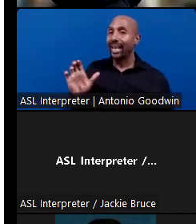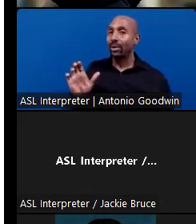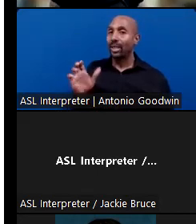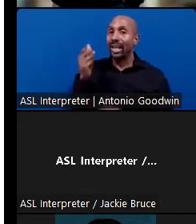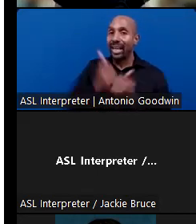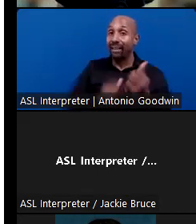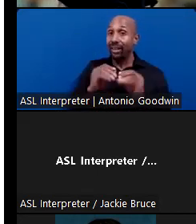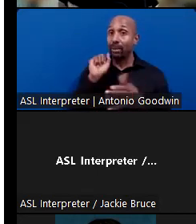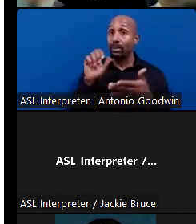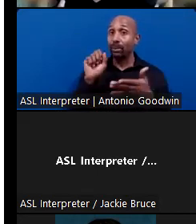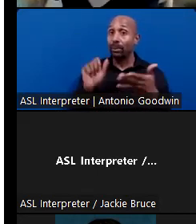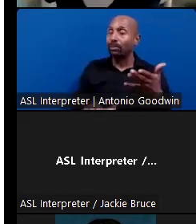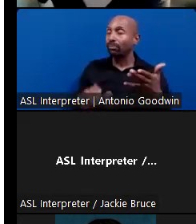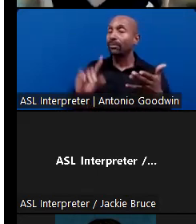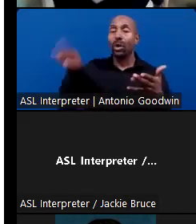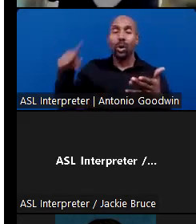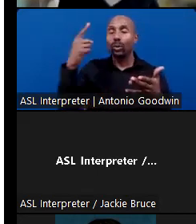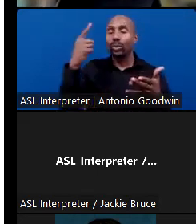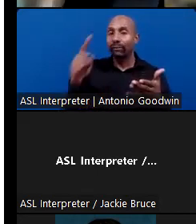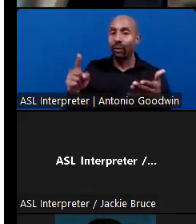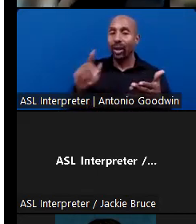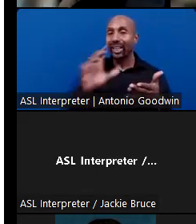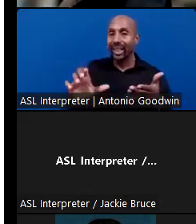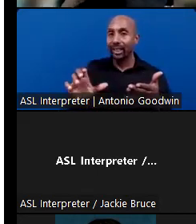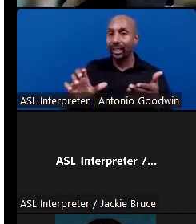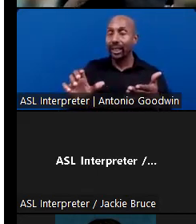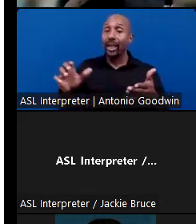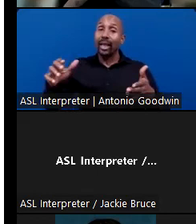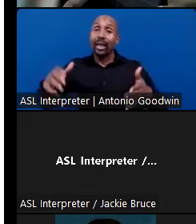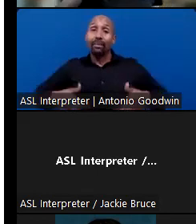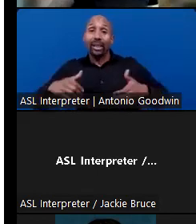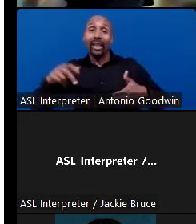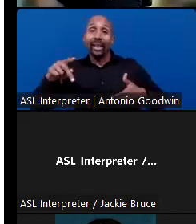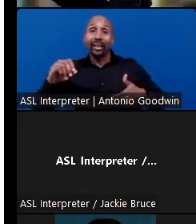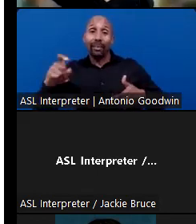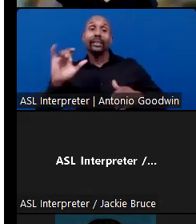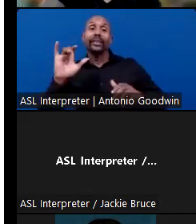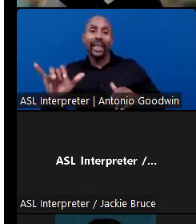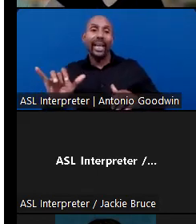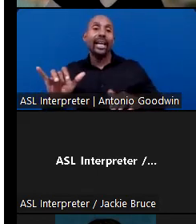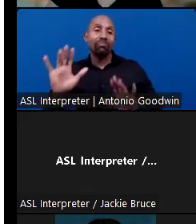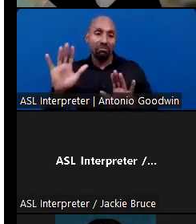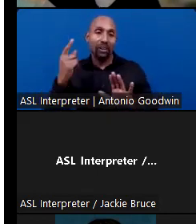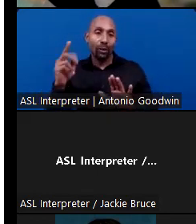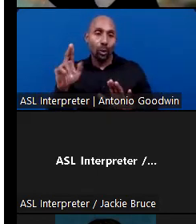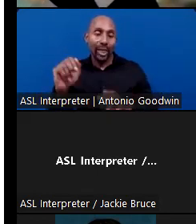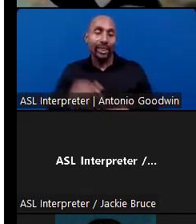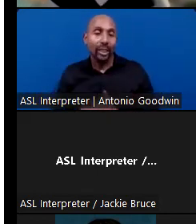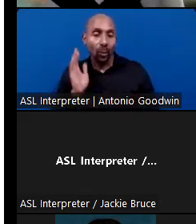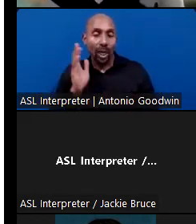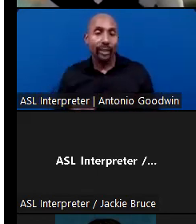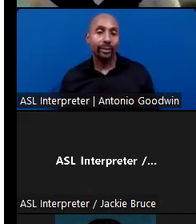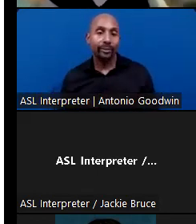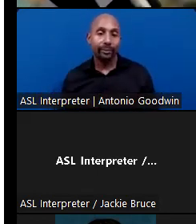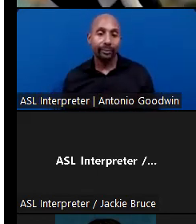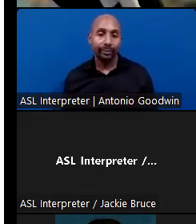King County, except when I monkeypox, I'll give the US. But thank you for clarifying it. Sorry, and